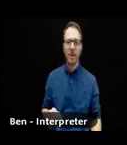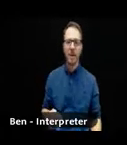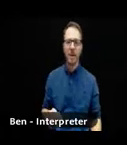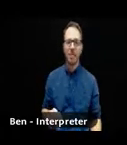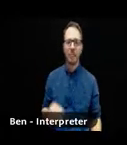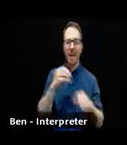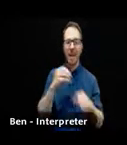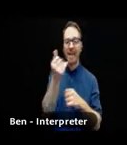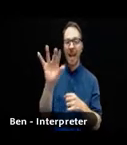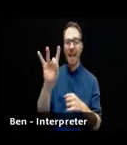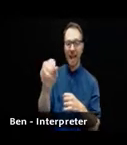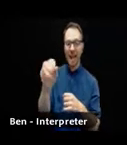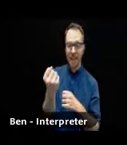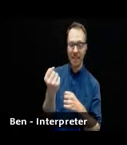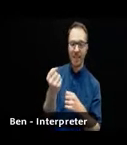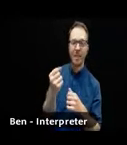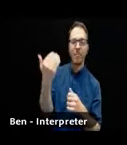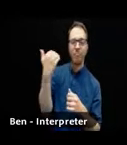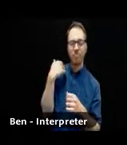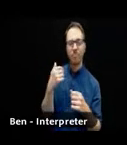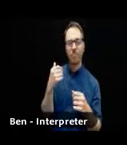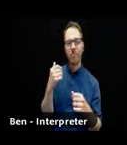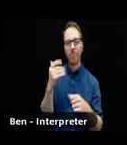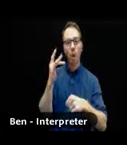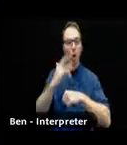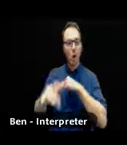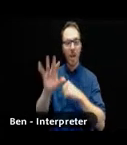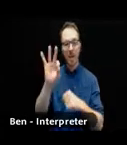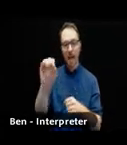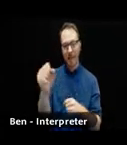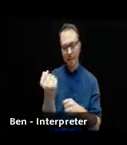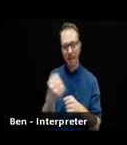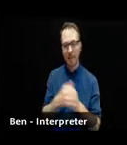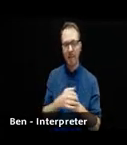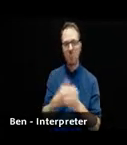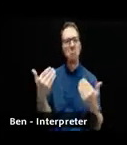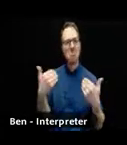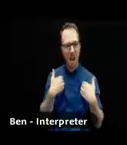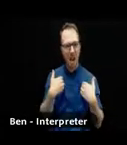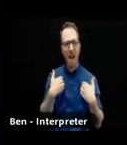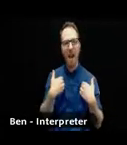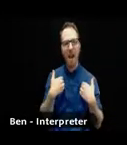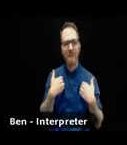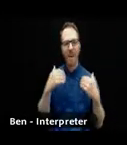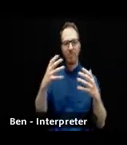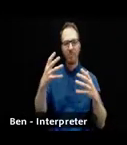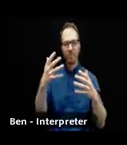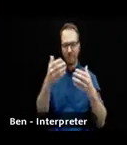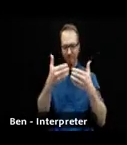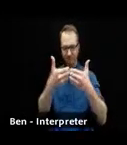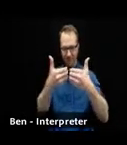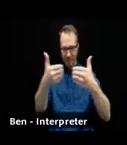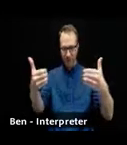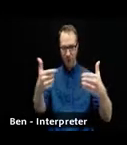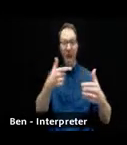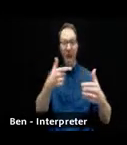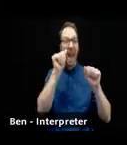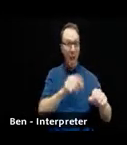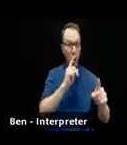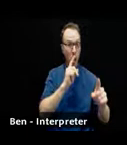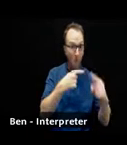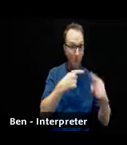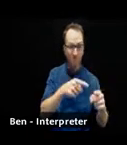and the early 90s, there were sort of party lines about what we were and were not allowed to talk about, and a